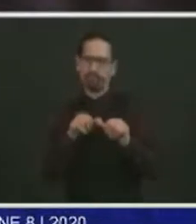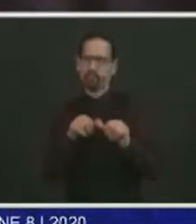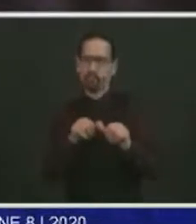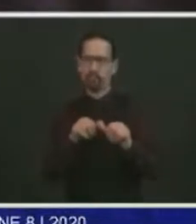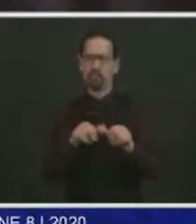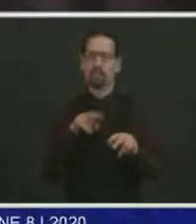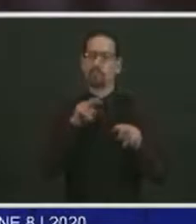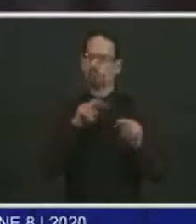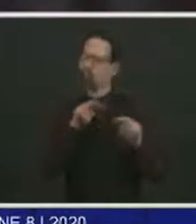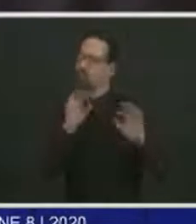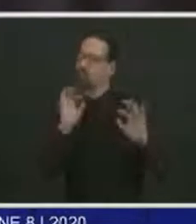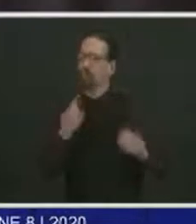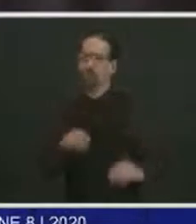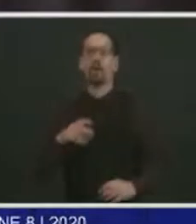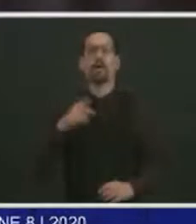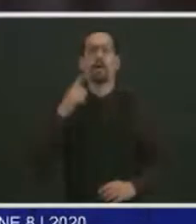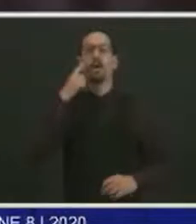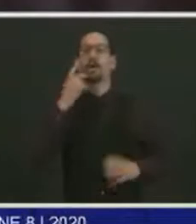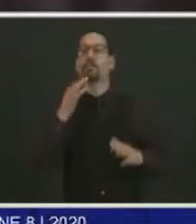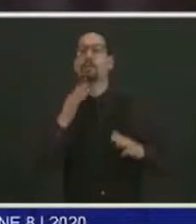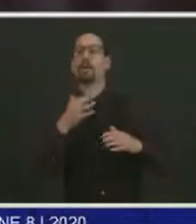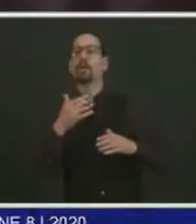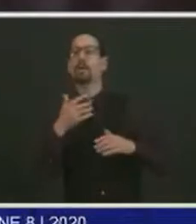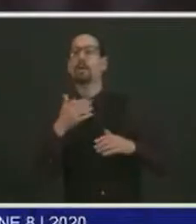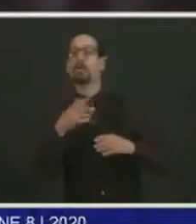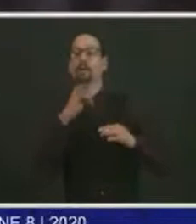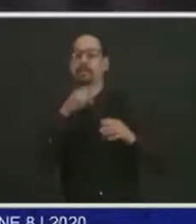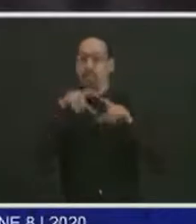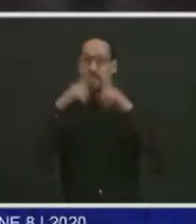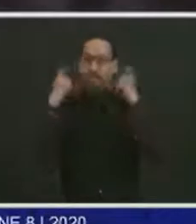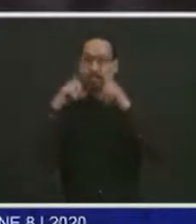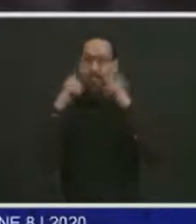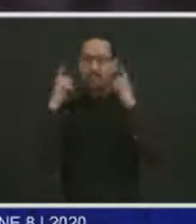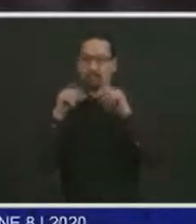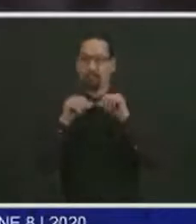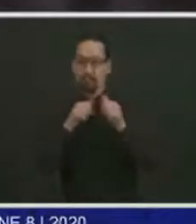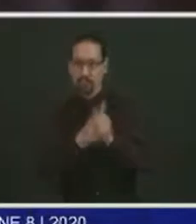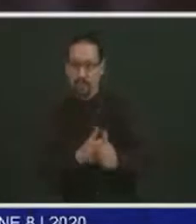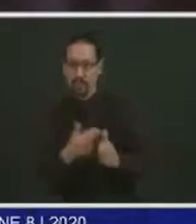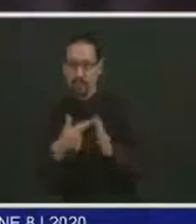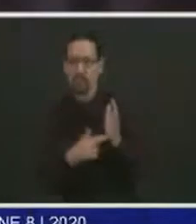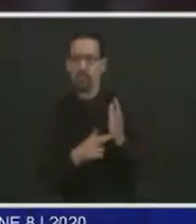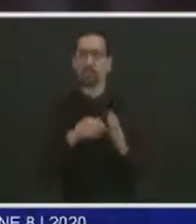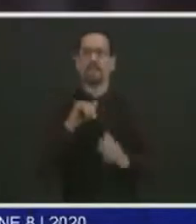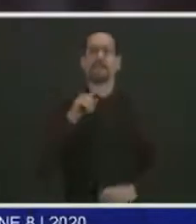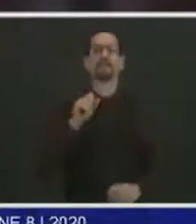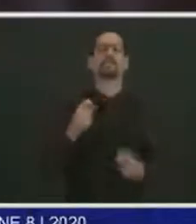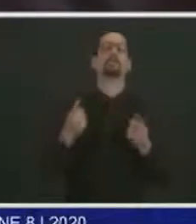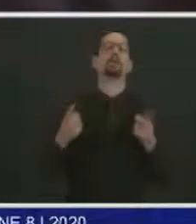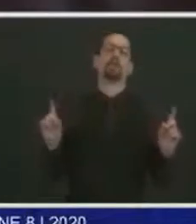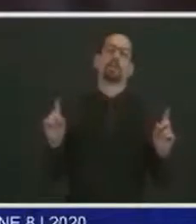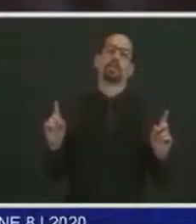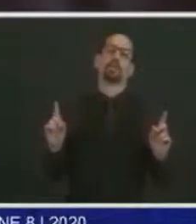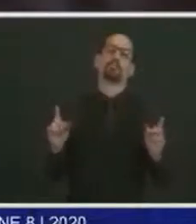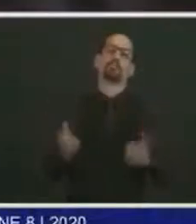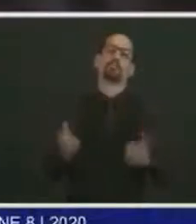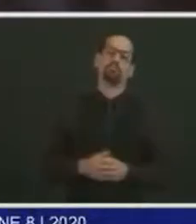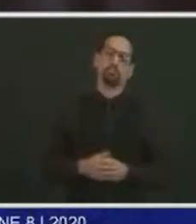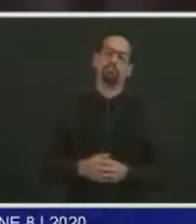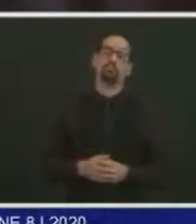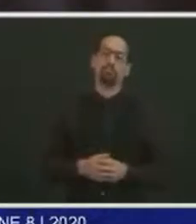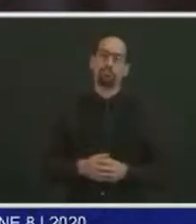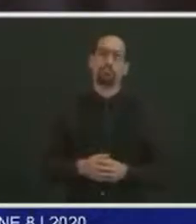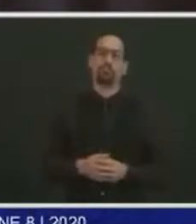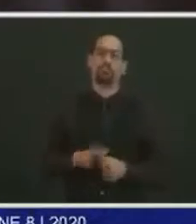that when you wear your masks, when you follow these rules, it works. And there's always that risk profile. If